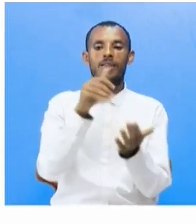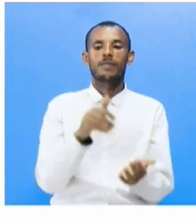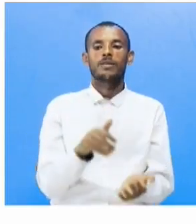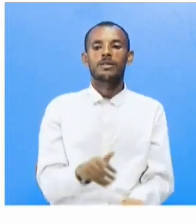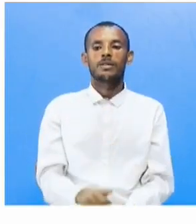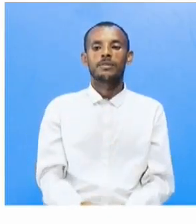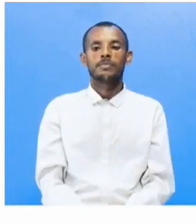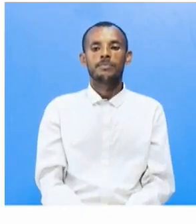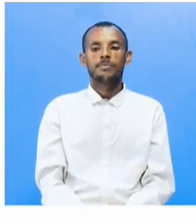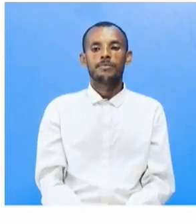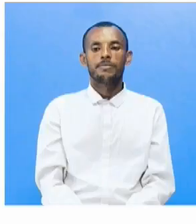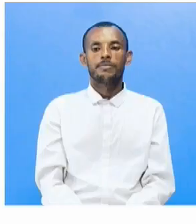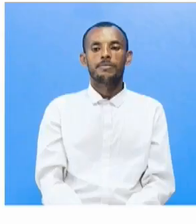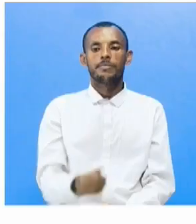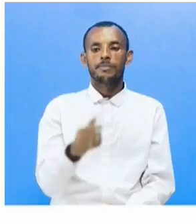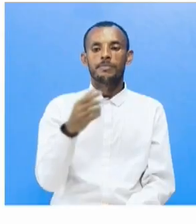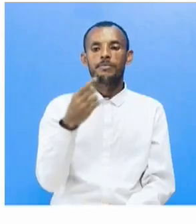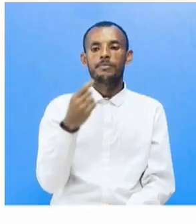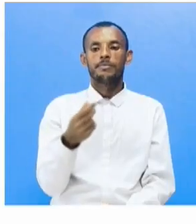birr.